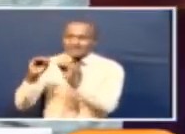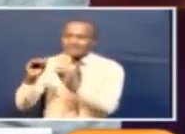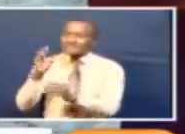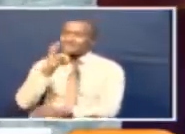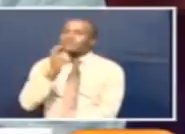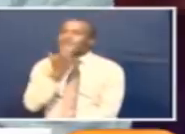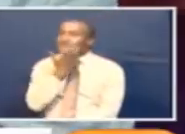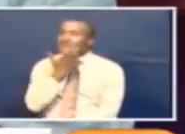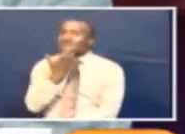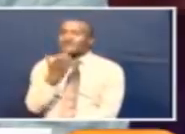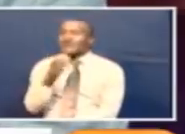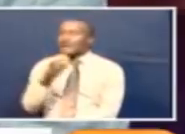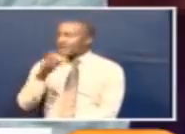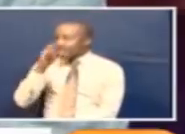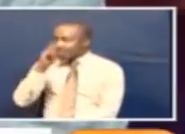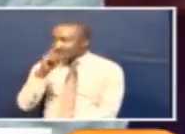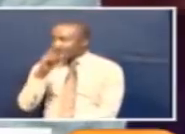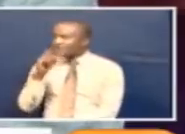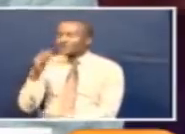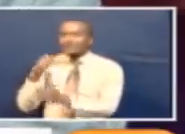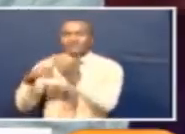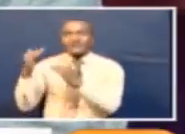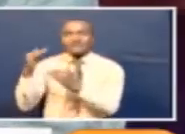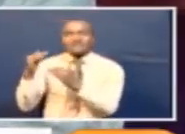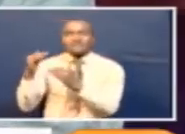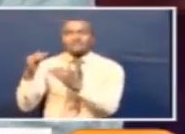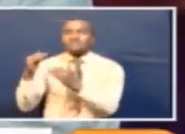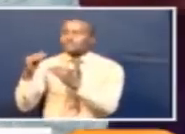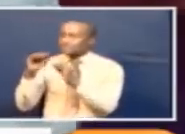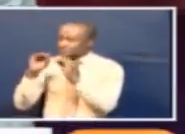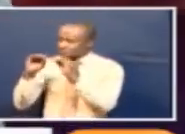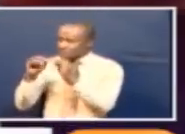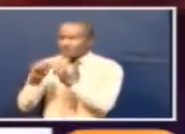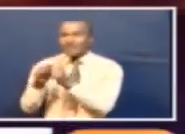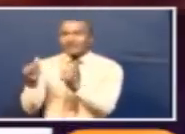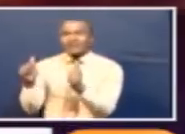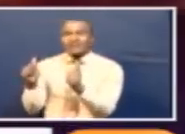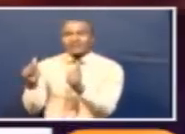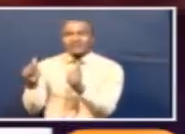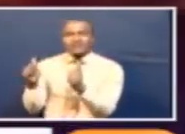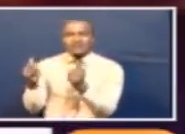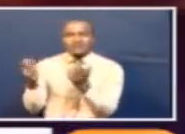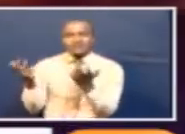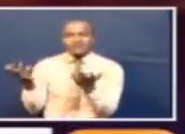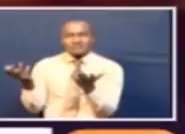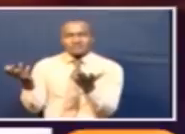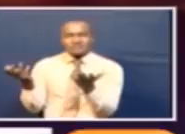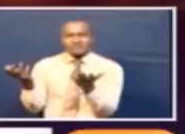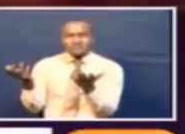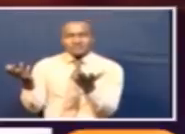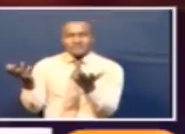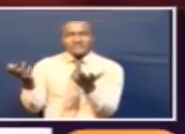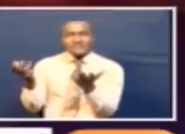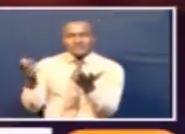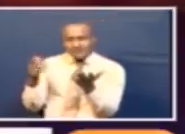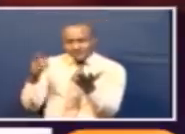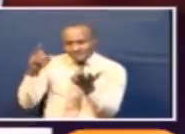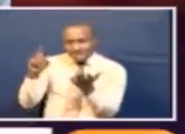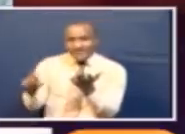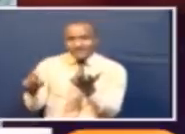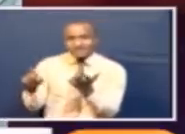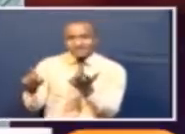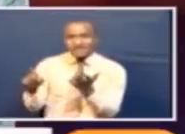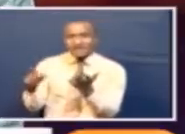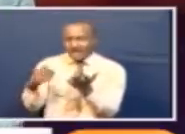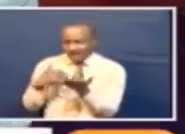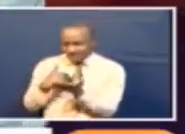has been doing it. The Aga Khan University has been doing it. Kabarak University has been doing it. So, I mean, you get what I'm saying, that there has to be